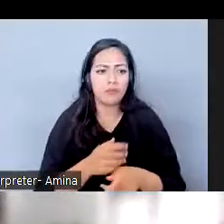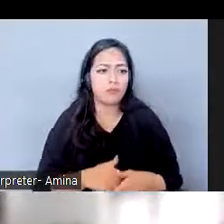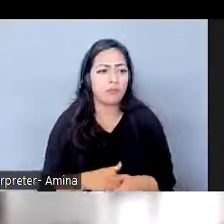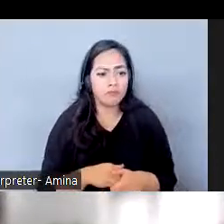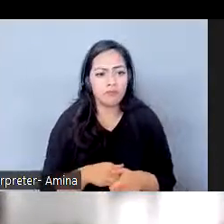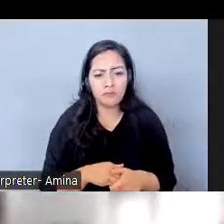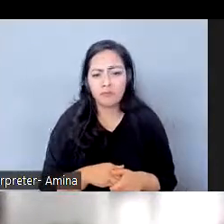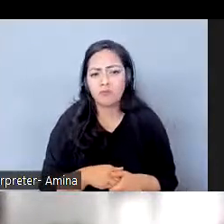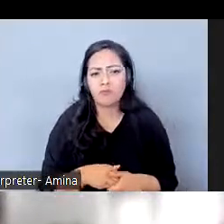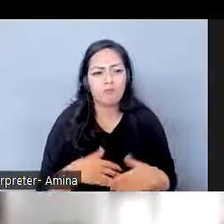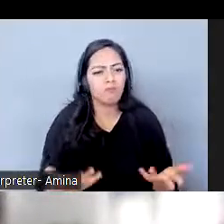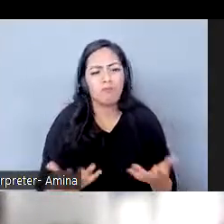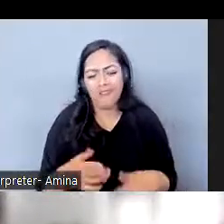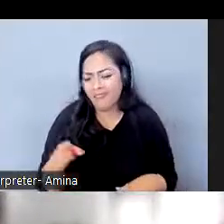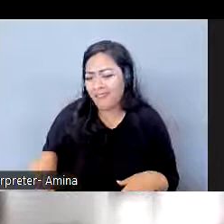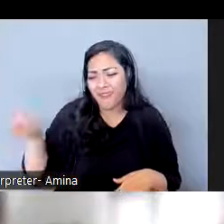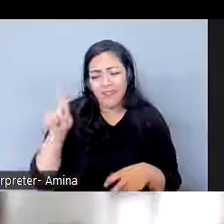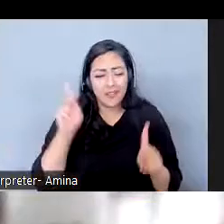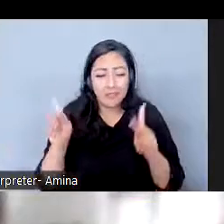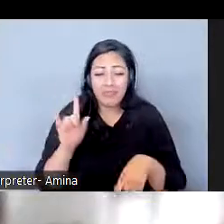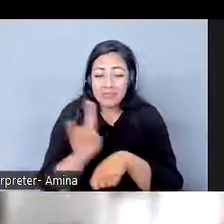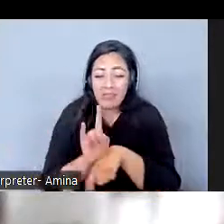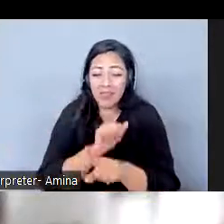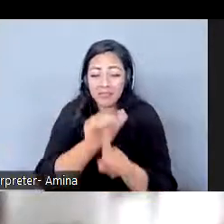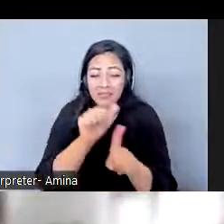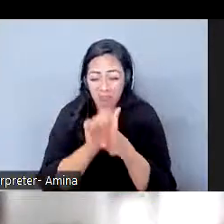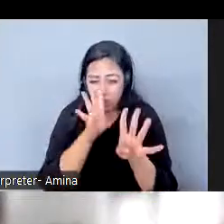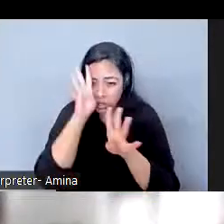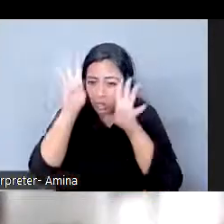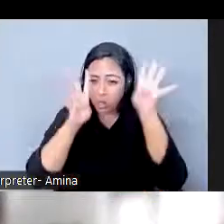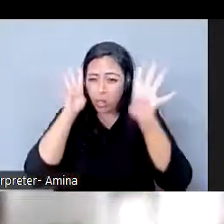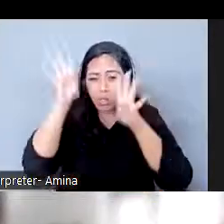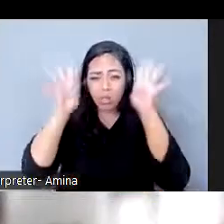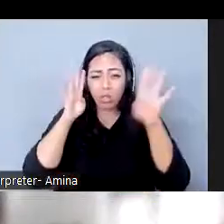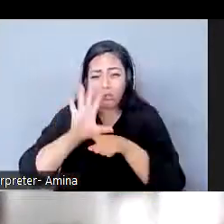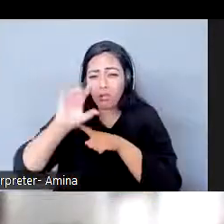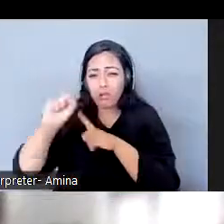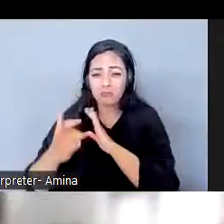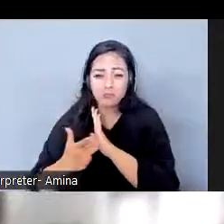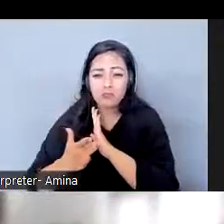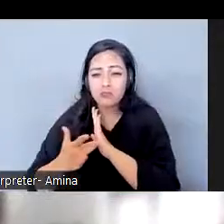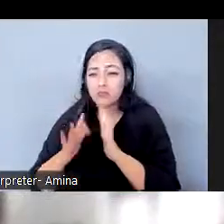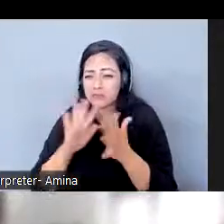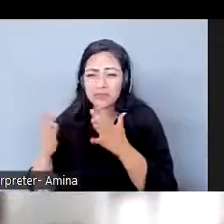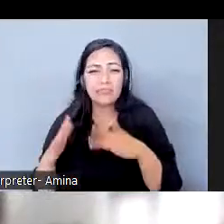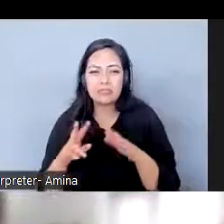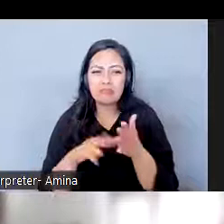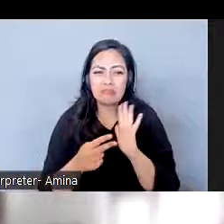offenders are getting more and more advanced technology, so those things are working less and less, but there are options out there